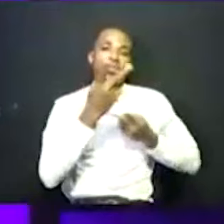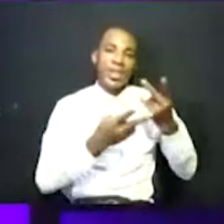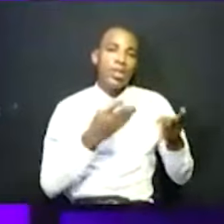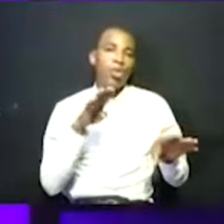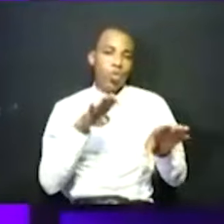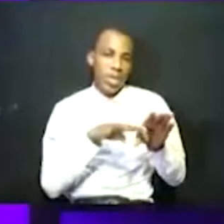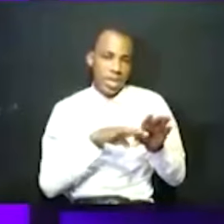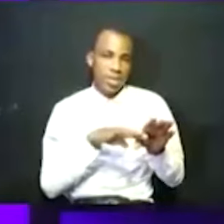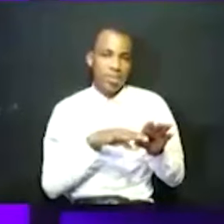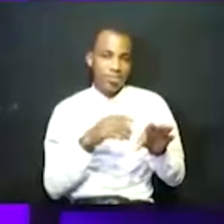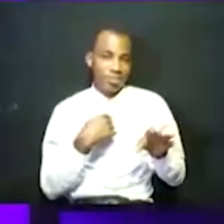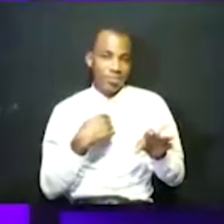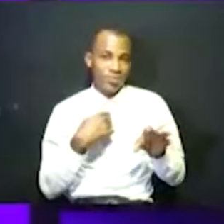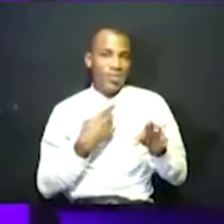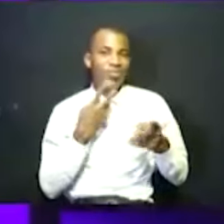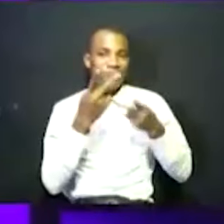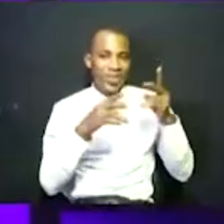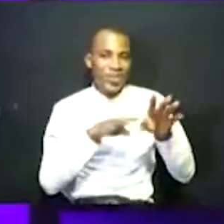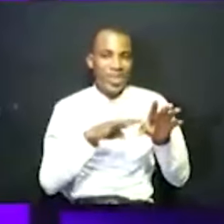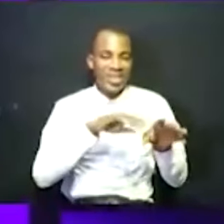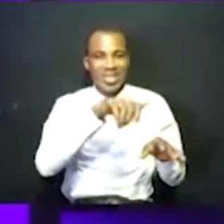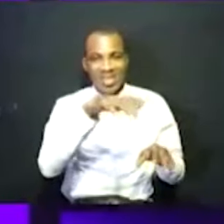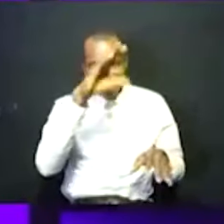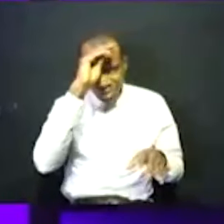wedding. And